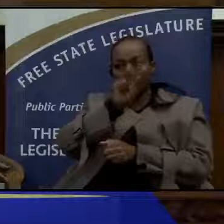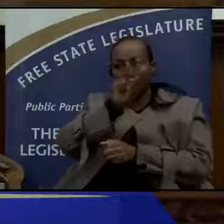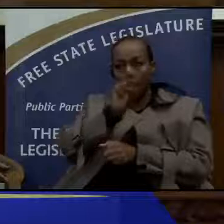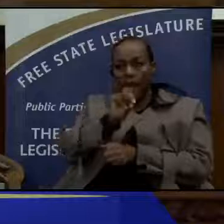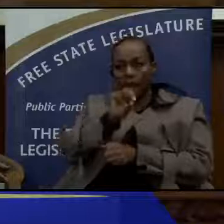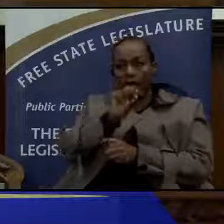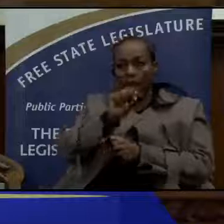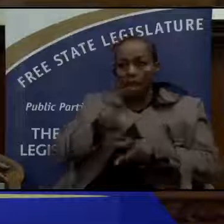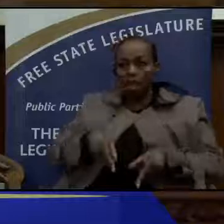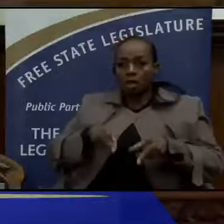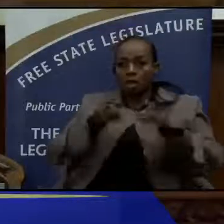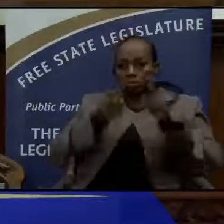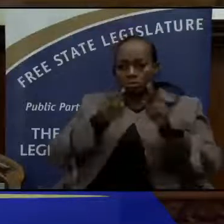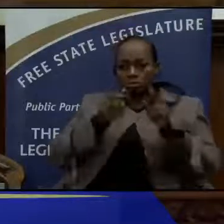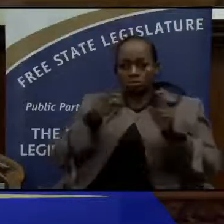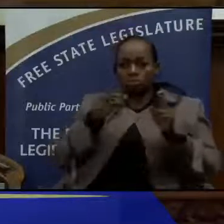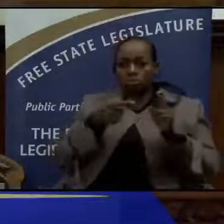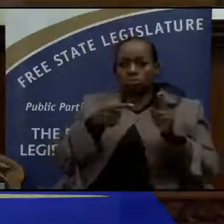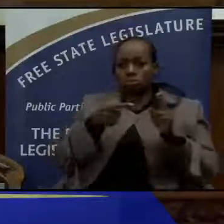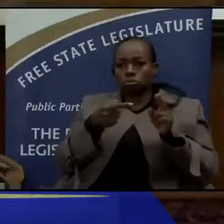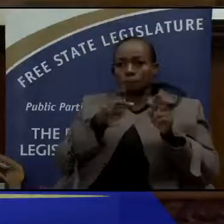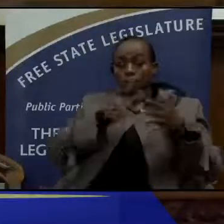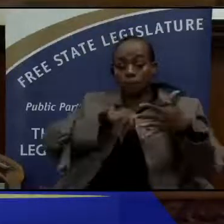intercontinental hackathon and